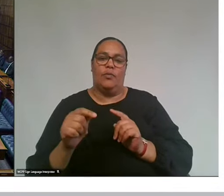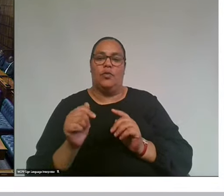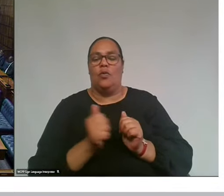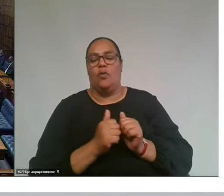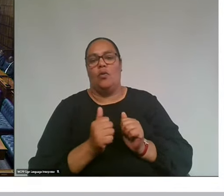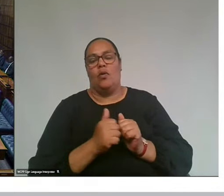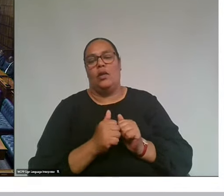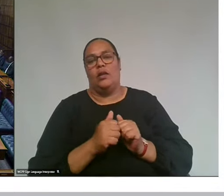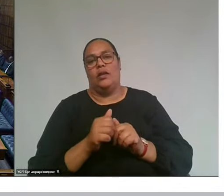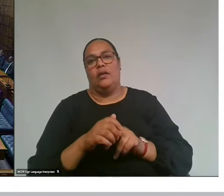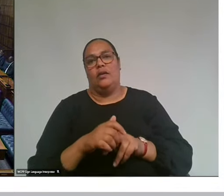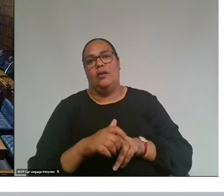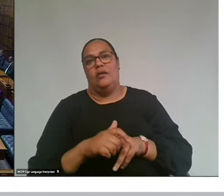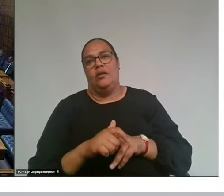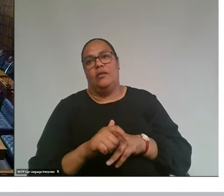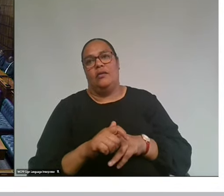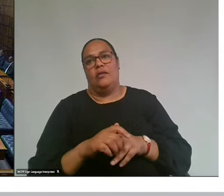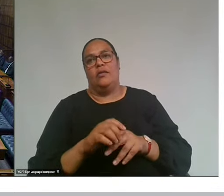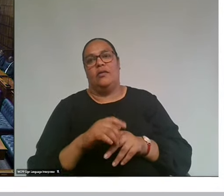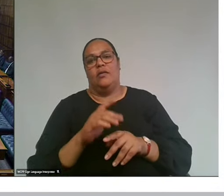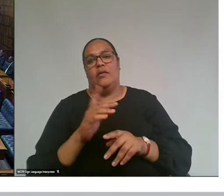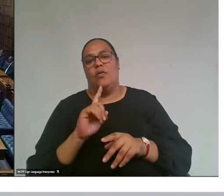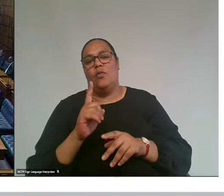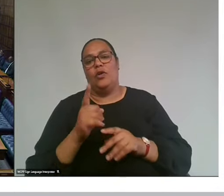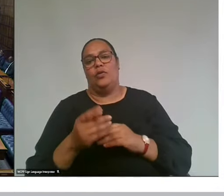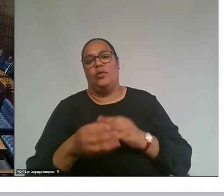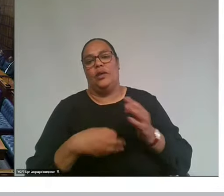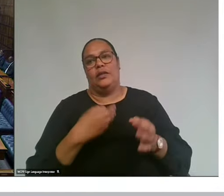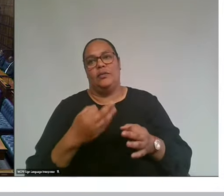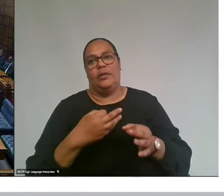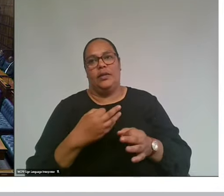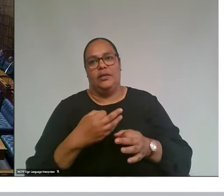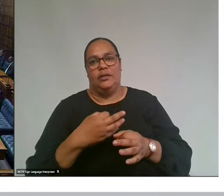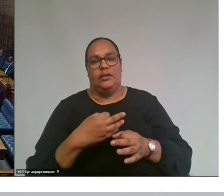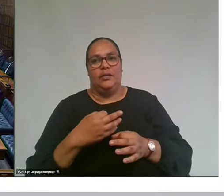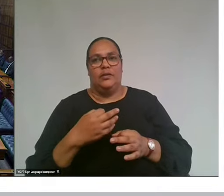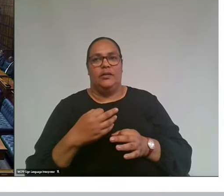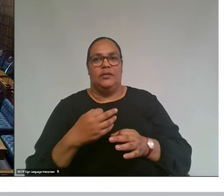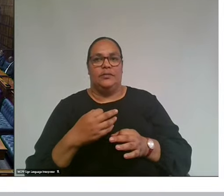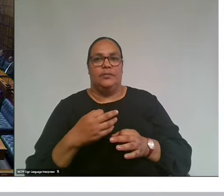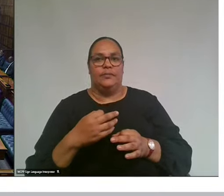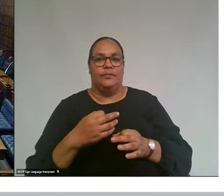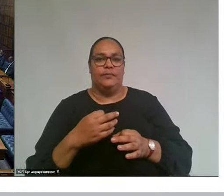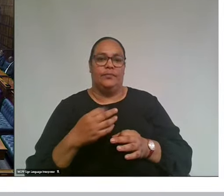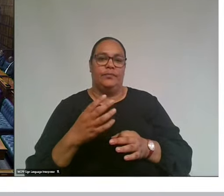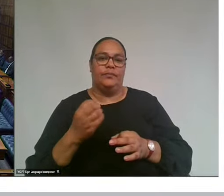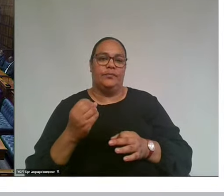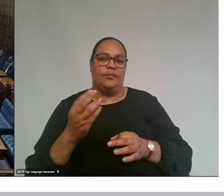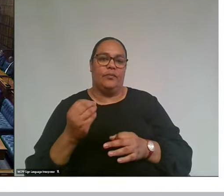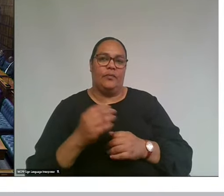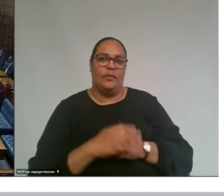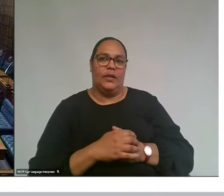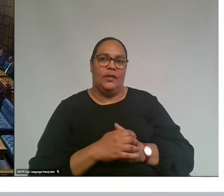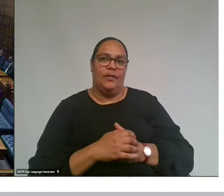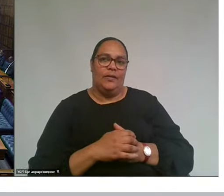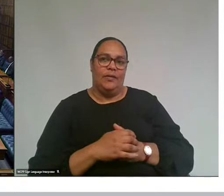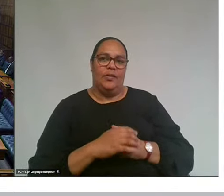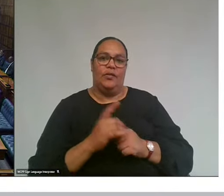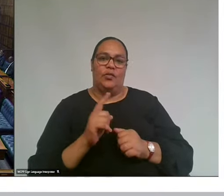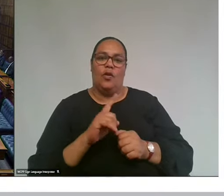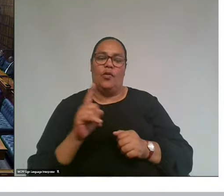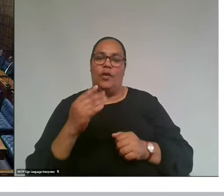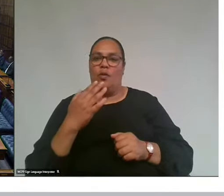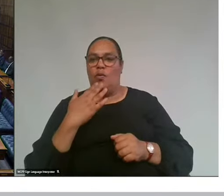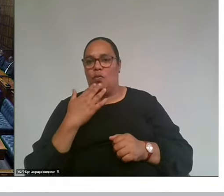was um ex explaining um I think those would be